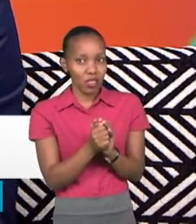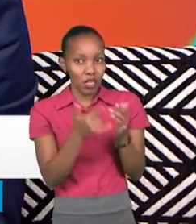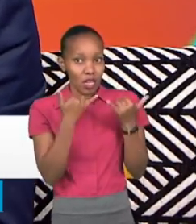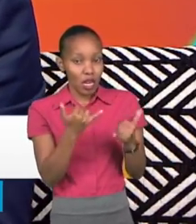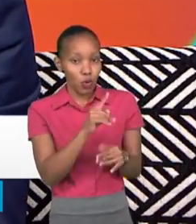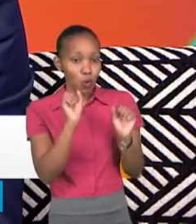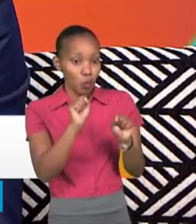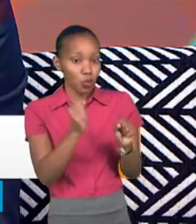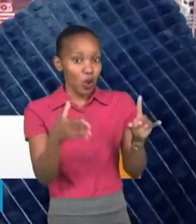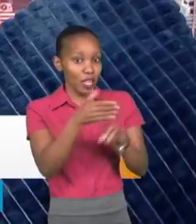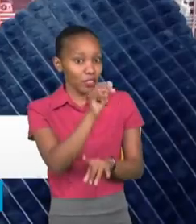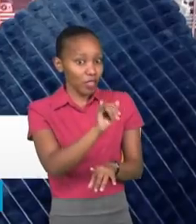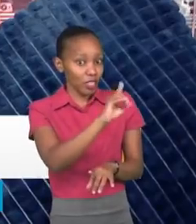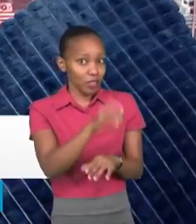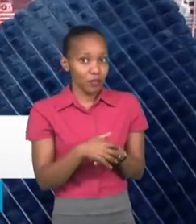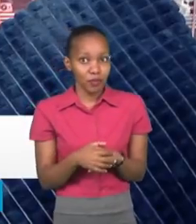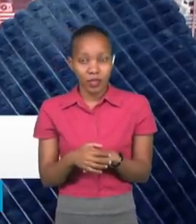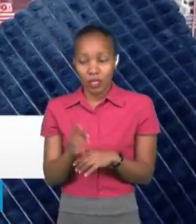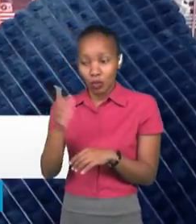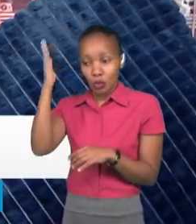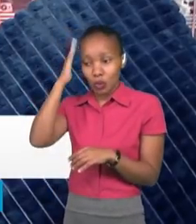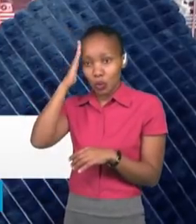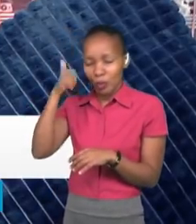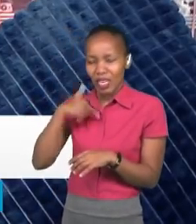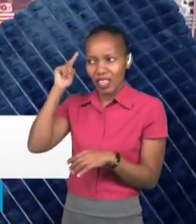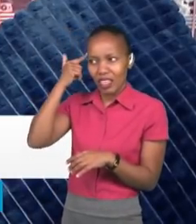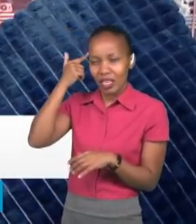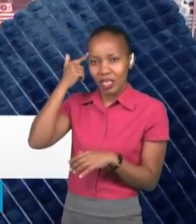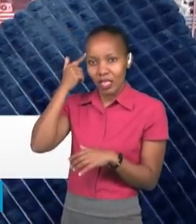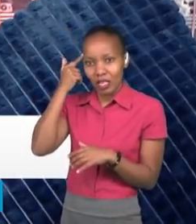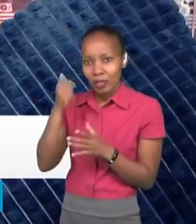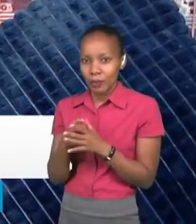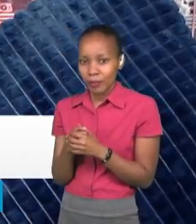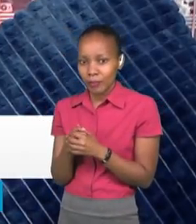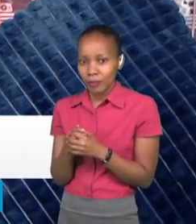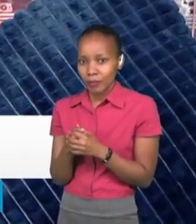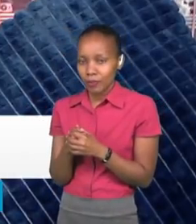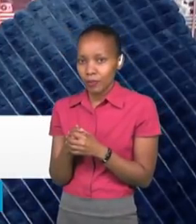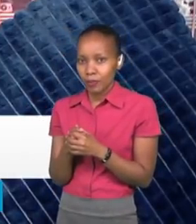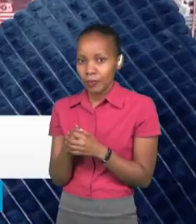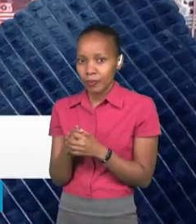will you guys do it? You know, I think we've been more or less been